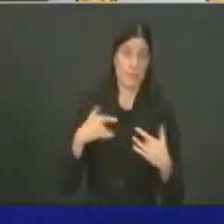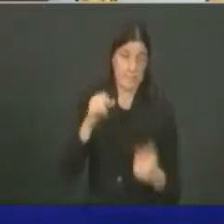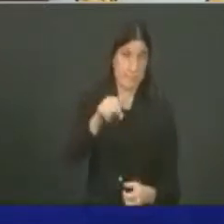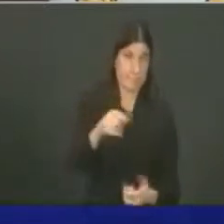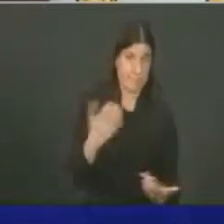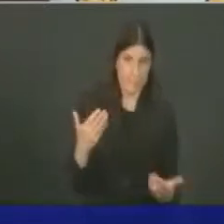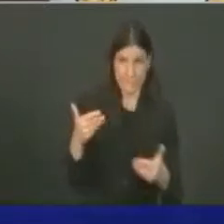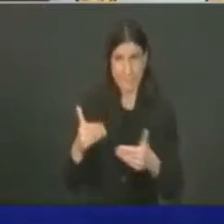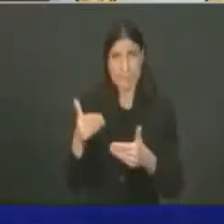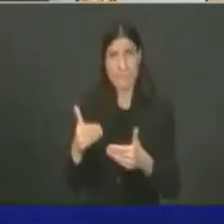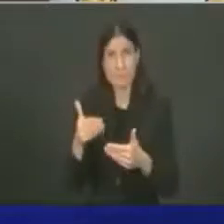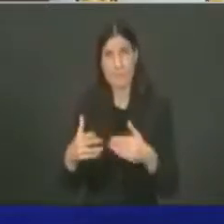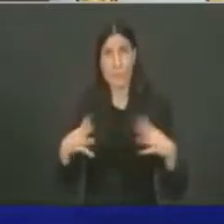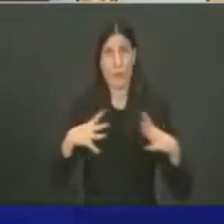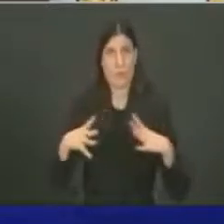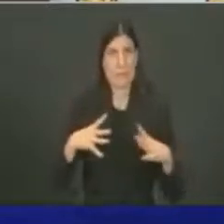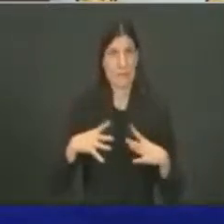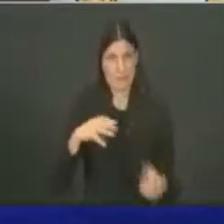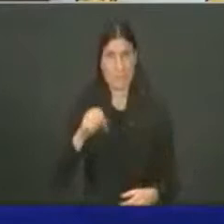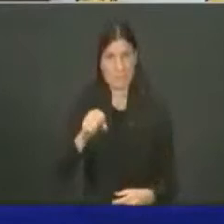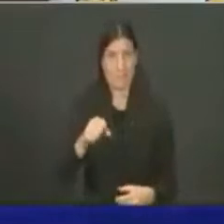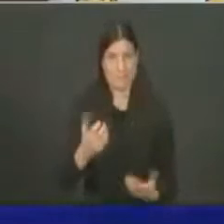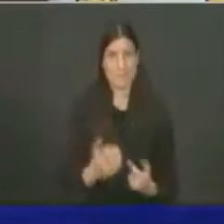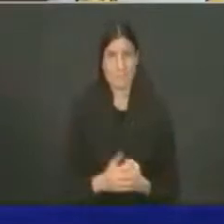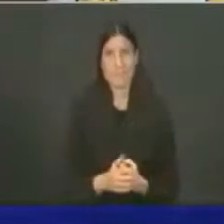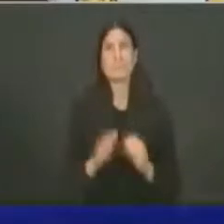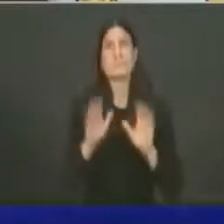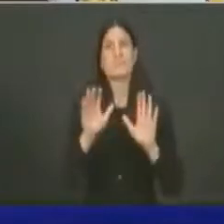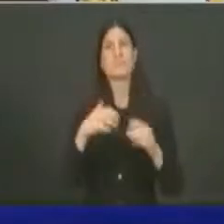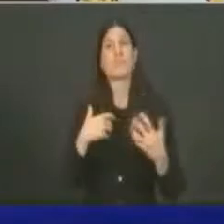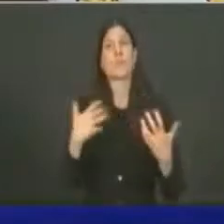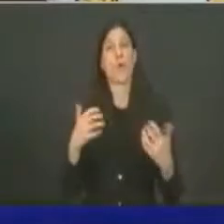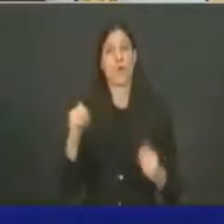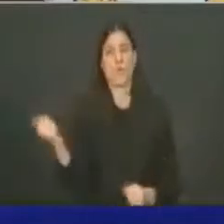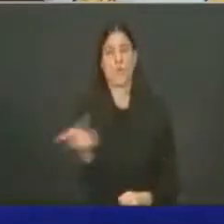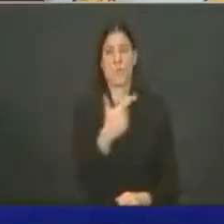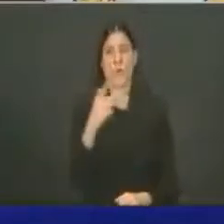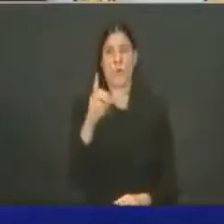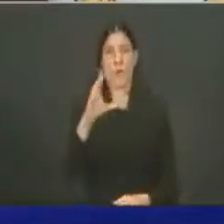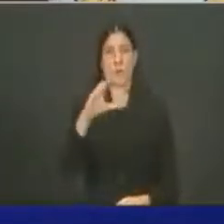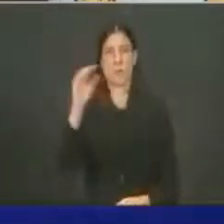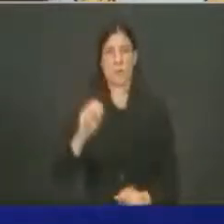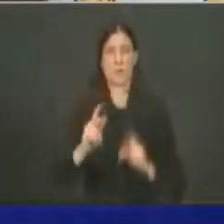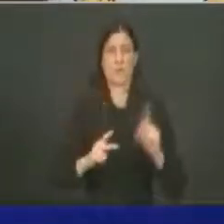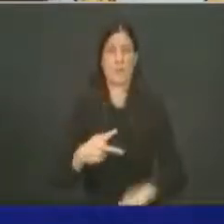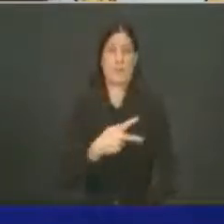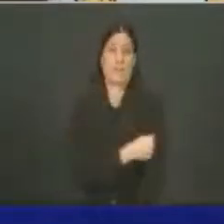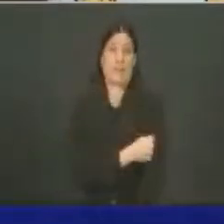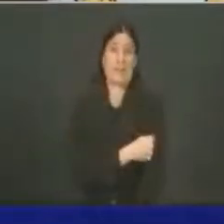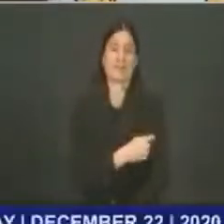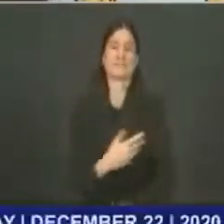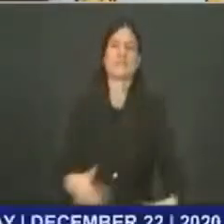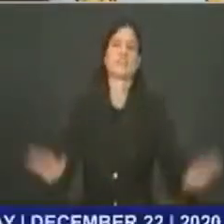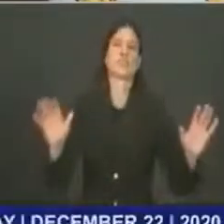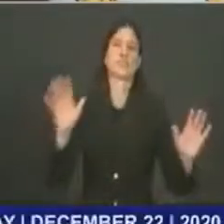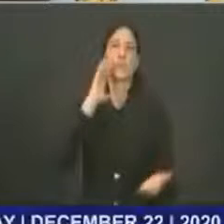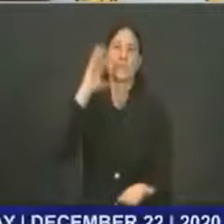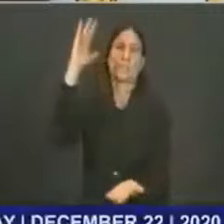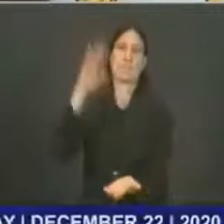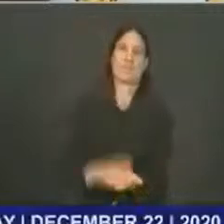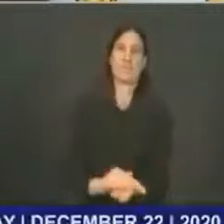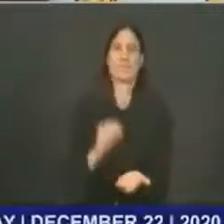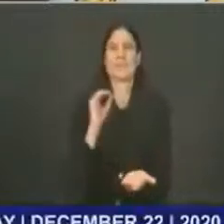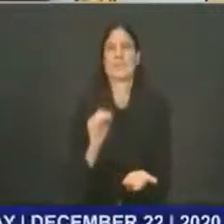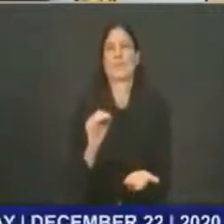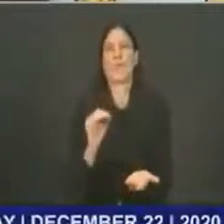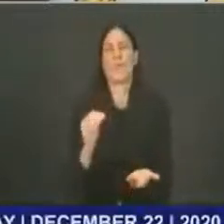going to be concerned until we're all vaccinated and we're fully out of the woods. So to say that I am